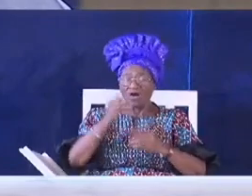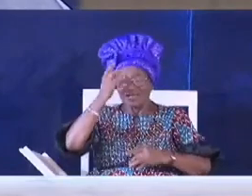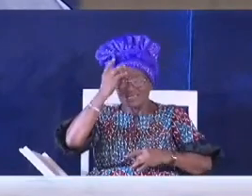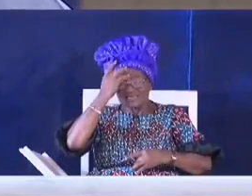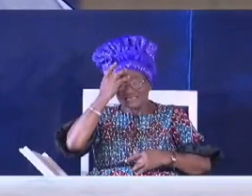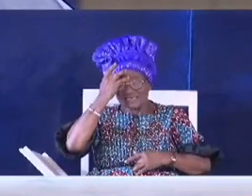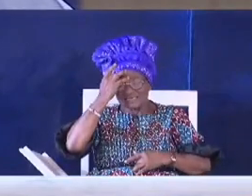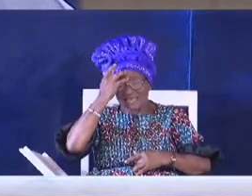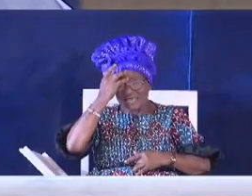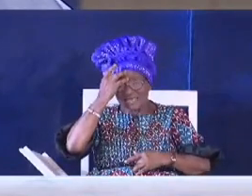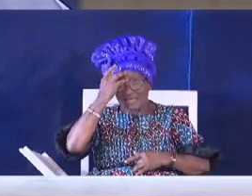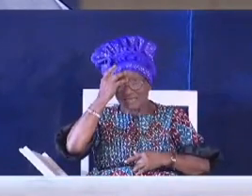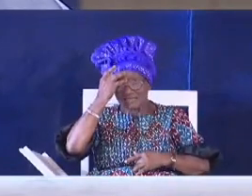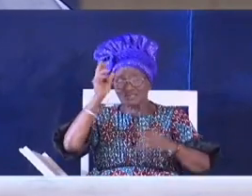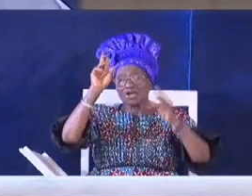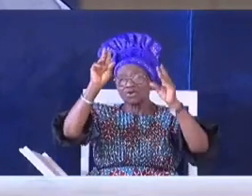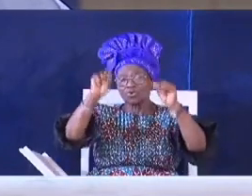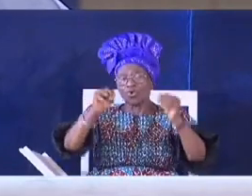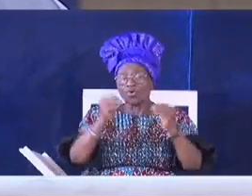no more poverty,